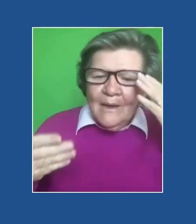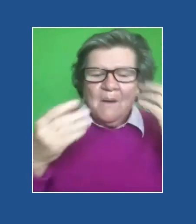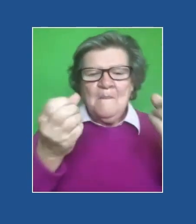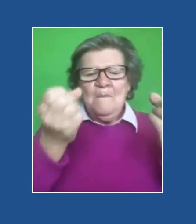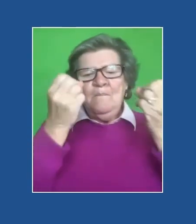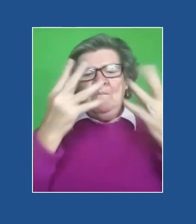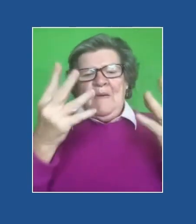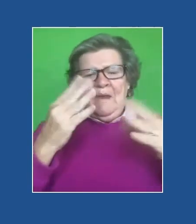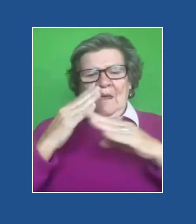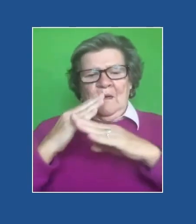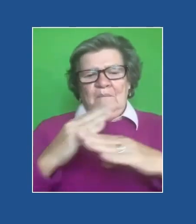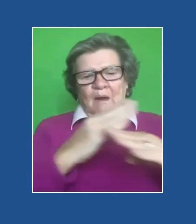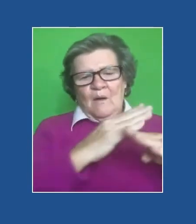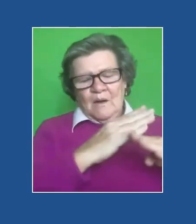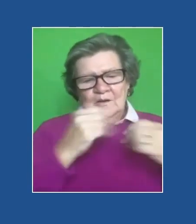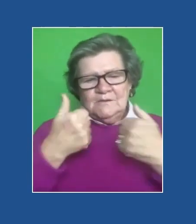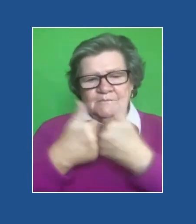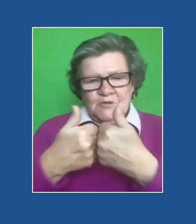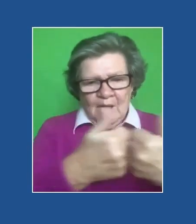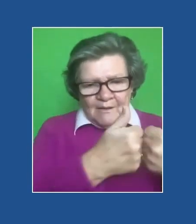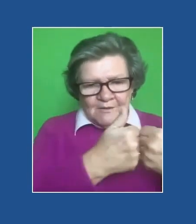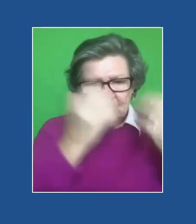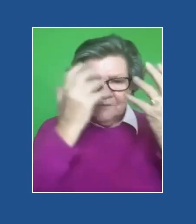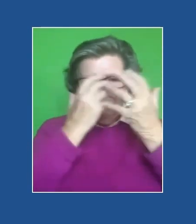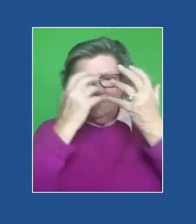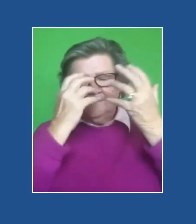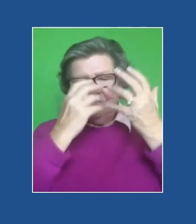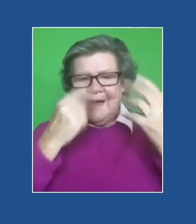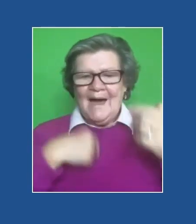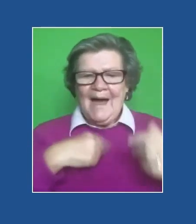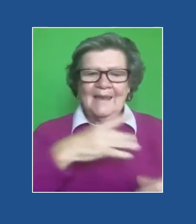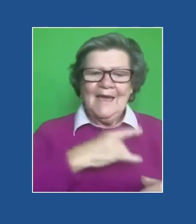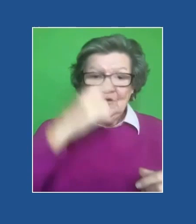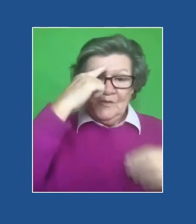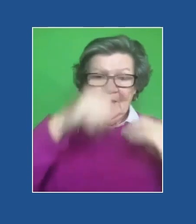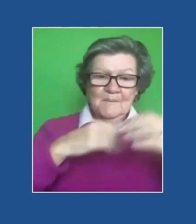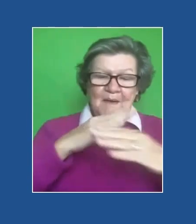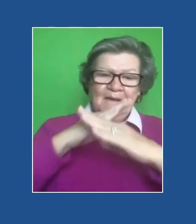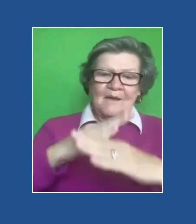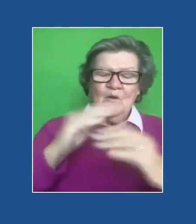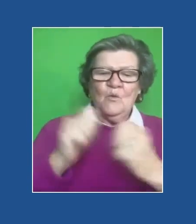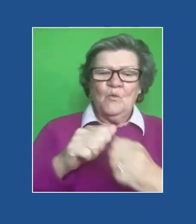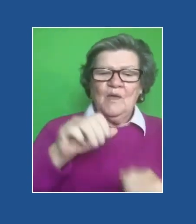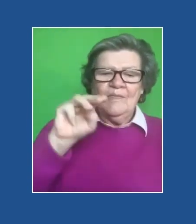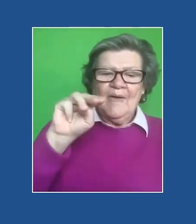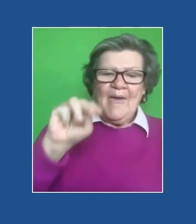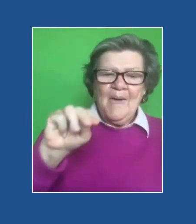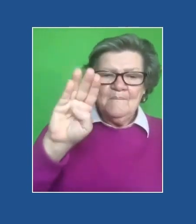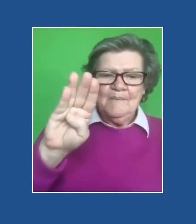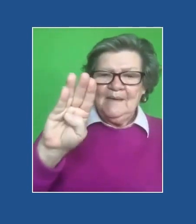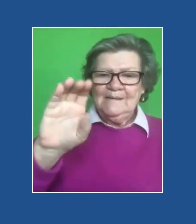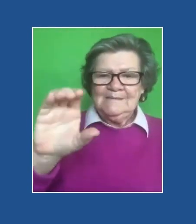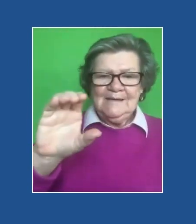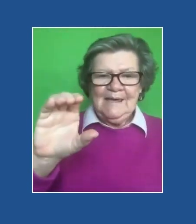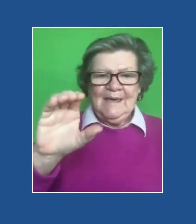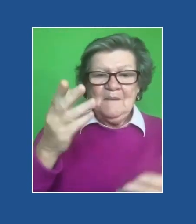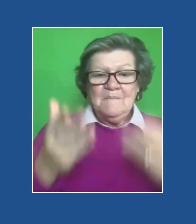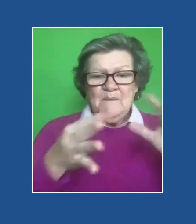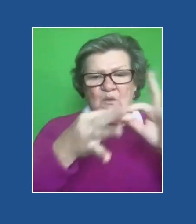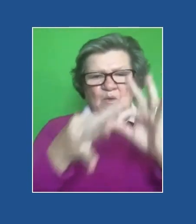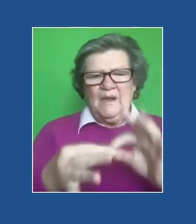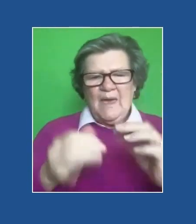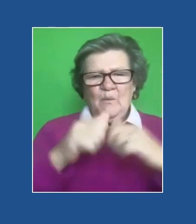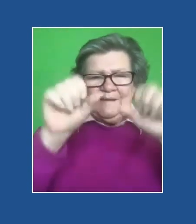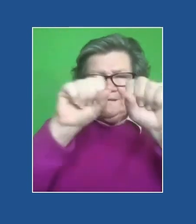lots of barriers and challenges. And I like to think about barriers with MBC falling into maybe systems or